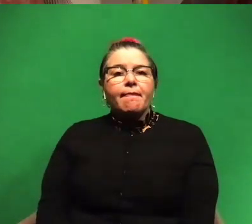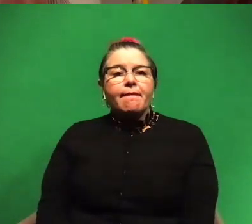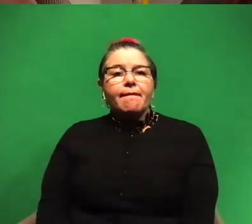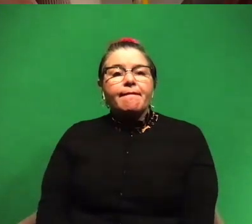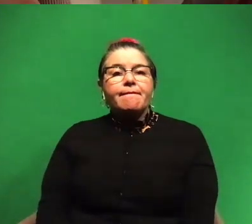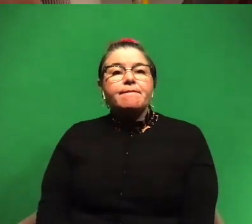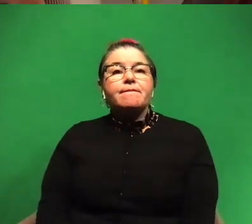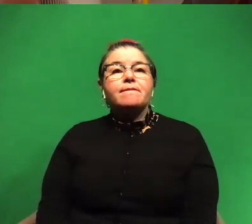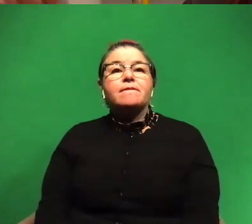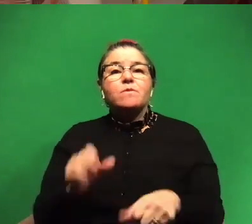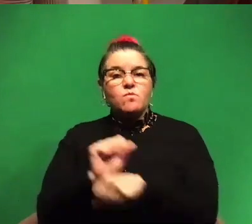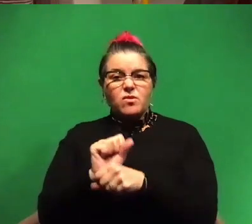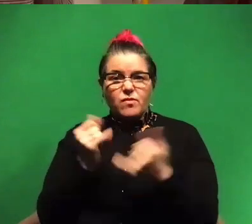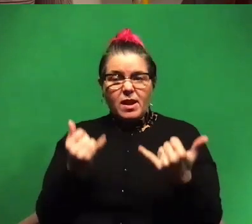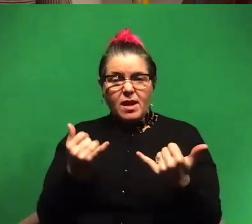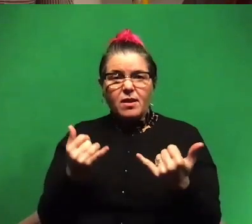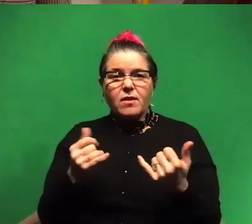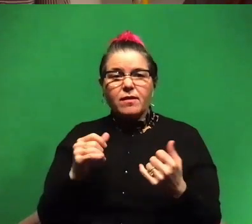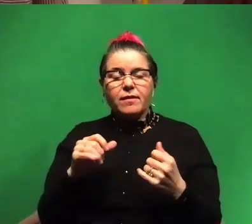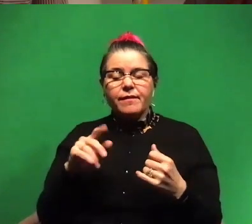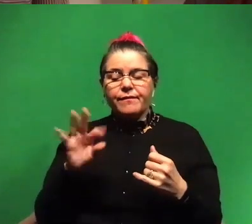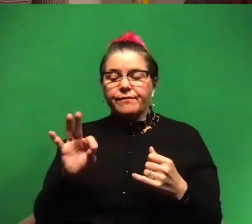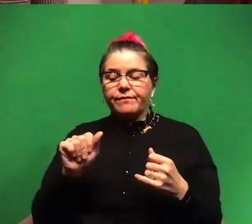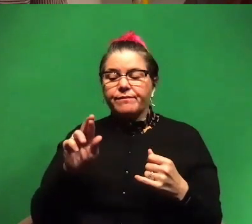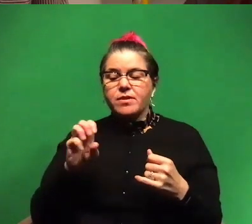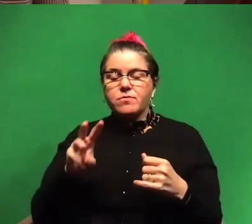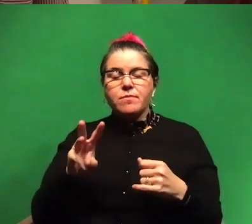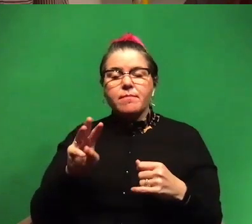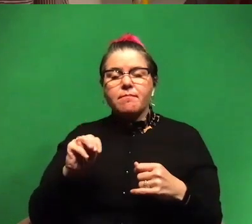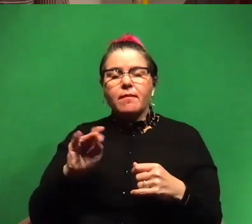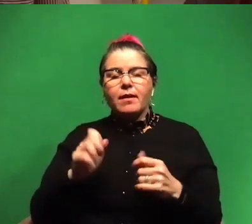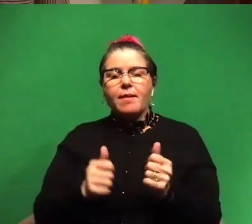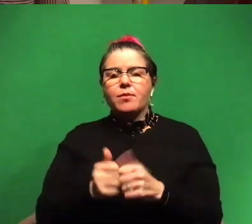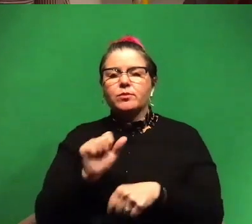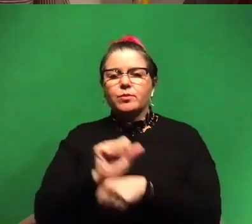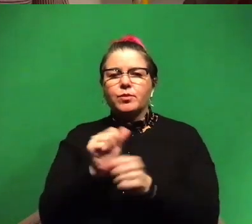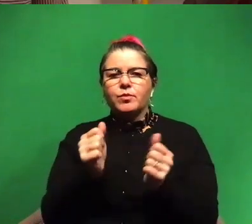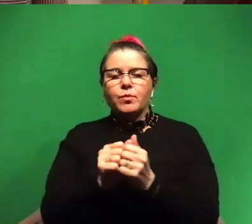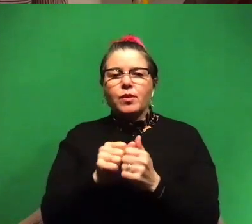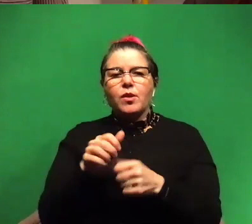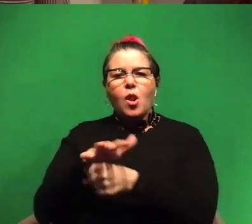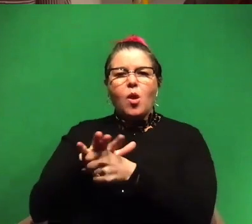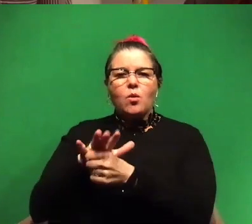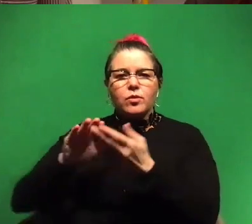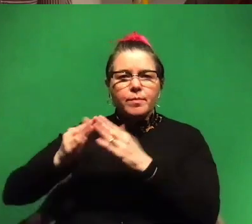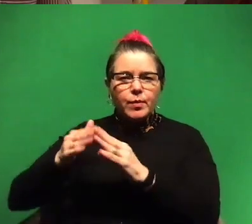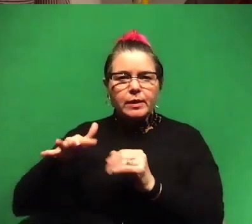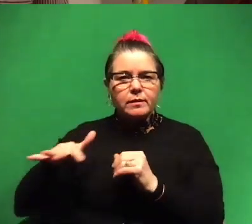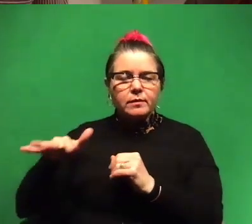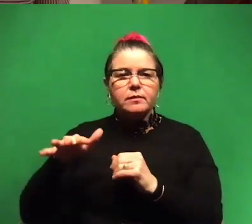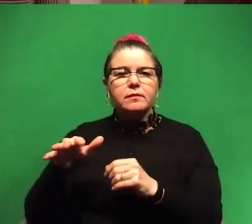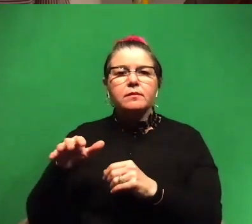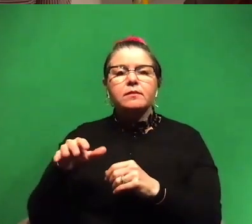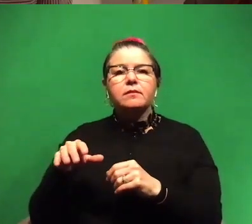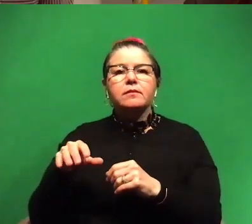for the site that I'm working on right now, which is the Faro Mine, I mostly work with the local communities. So I work with Ross